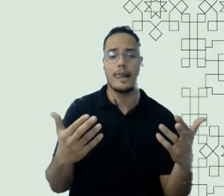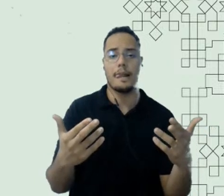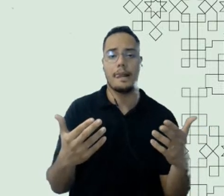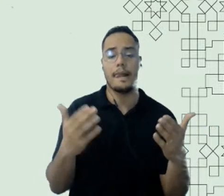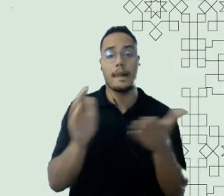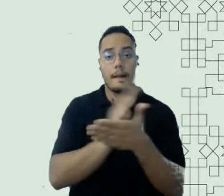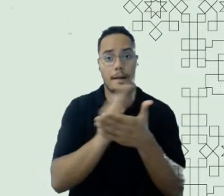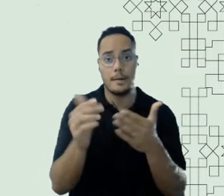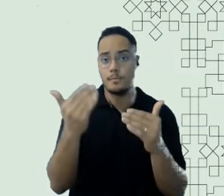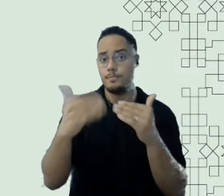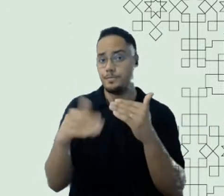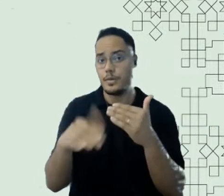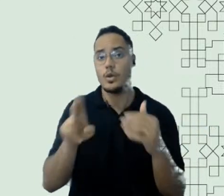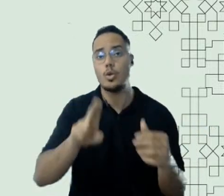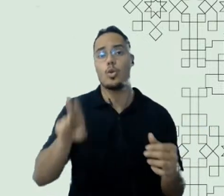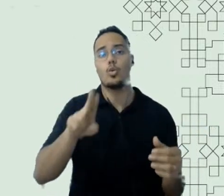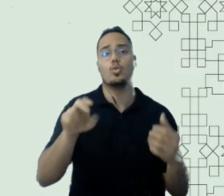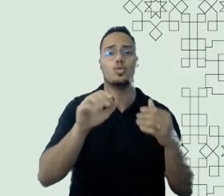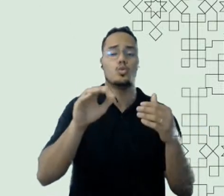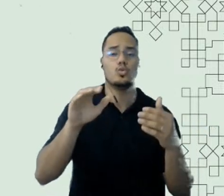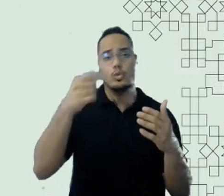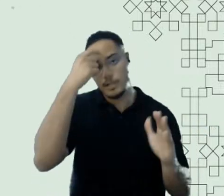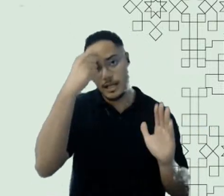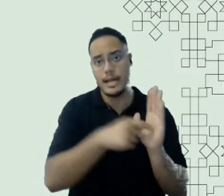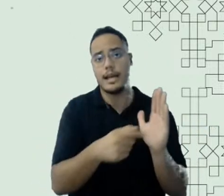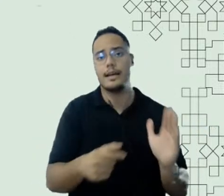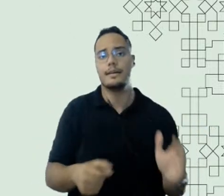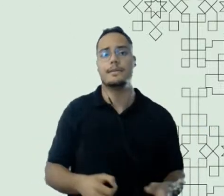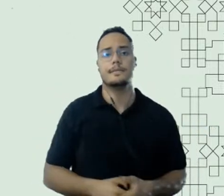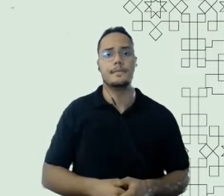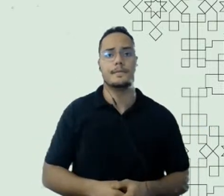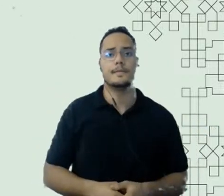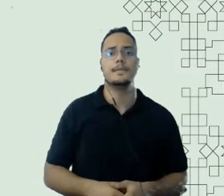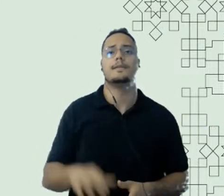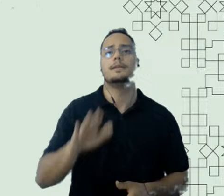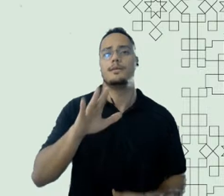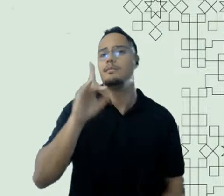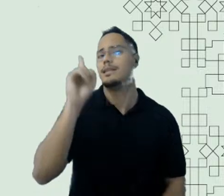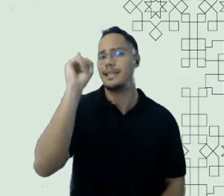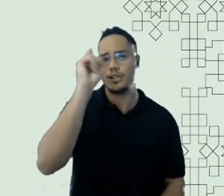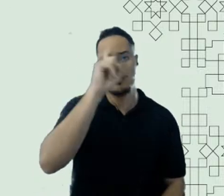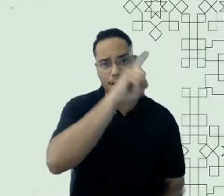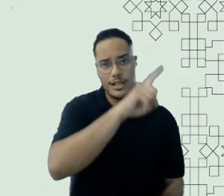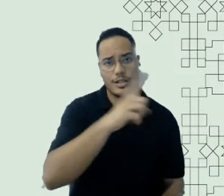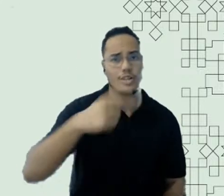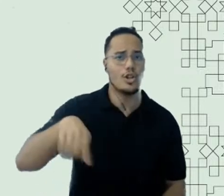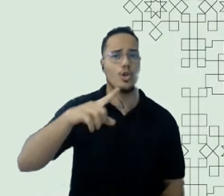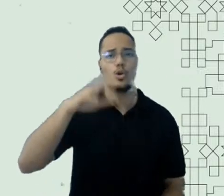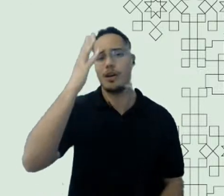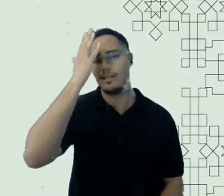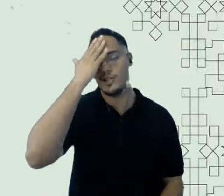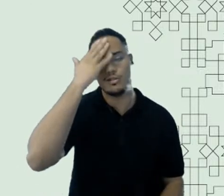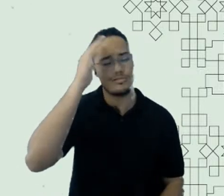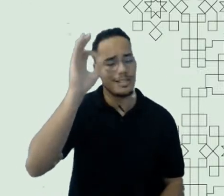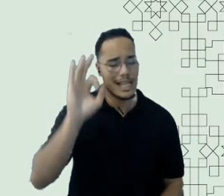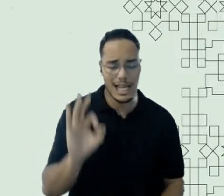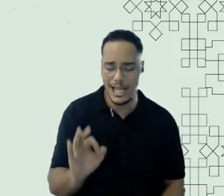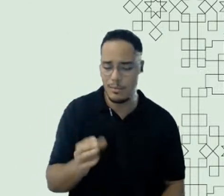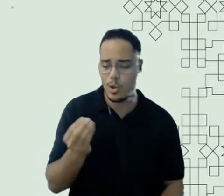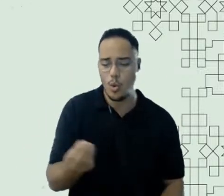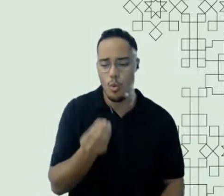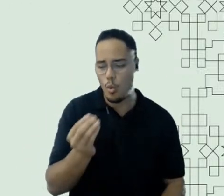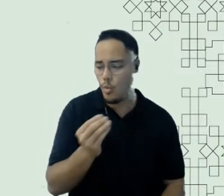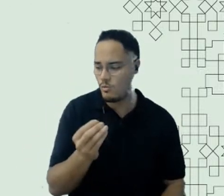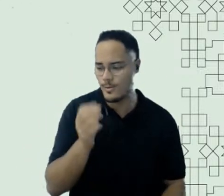complicated. Opting out is very complicated. We don't know how to do it. We know already that the works have been integrated in the data set that are used